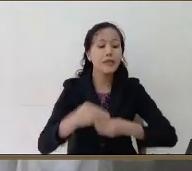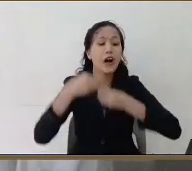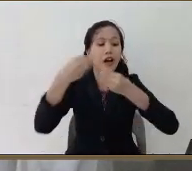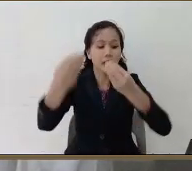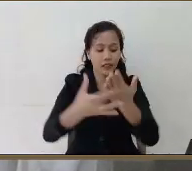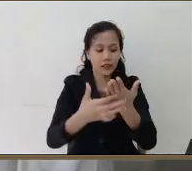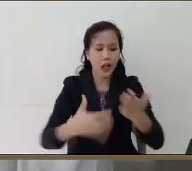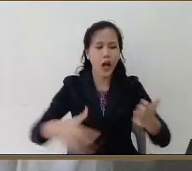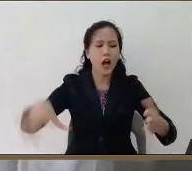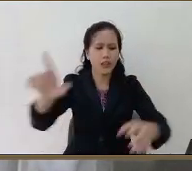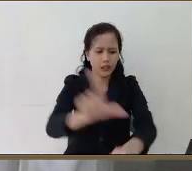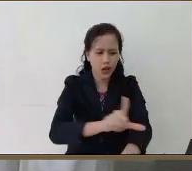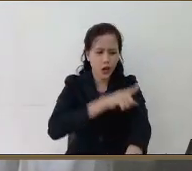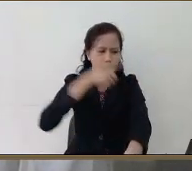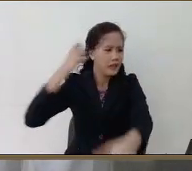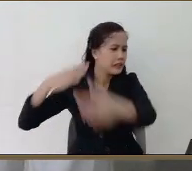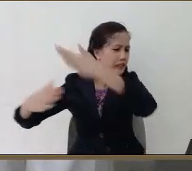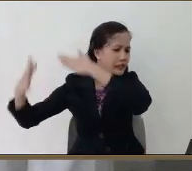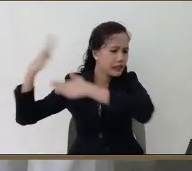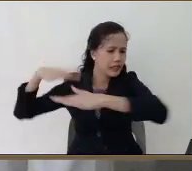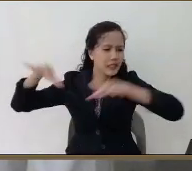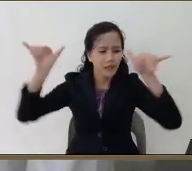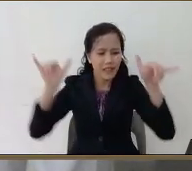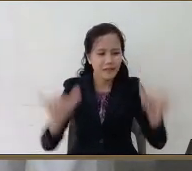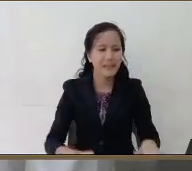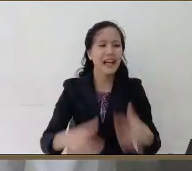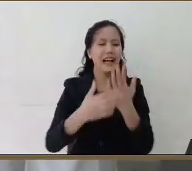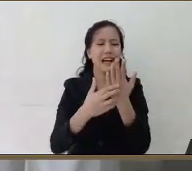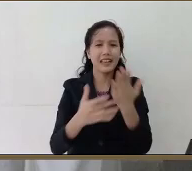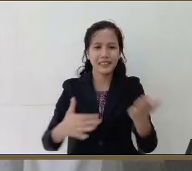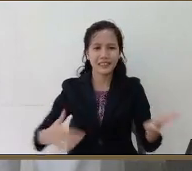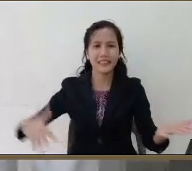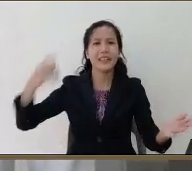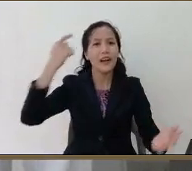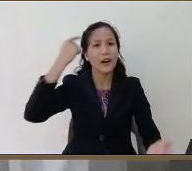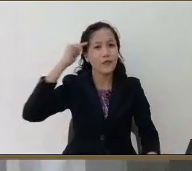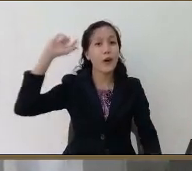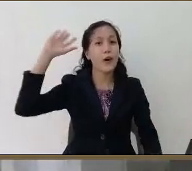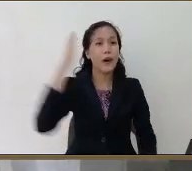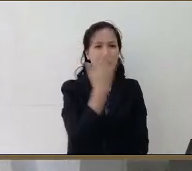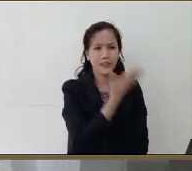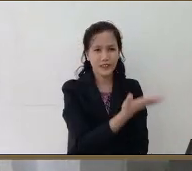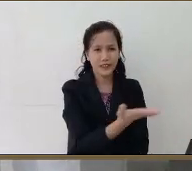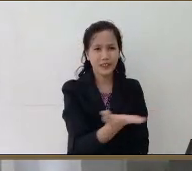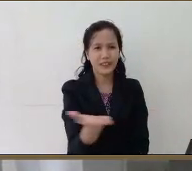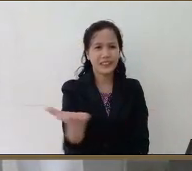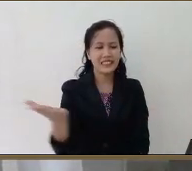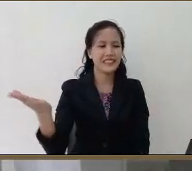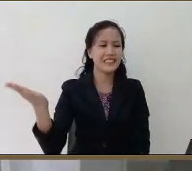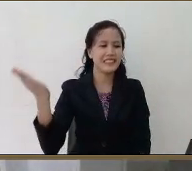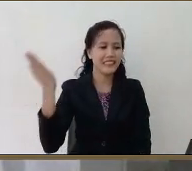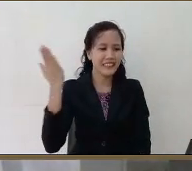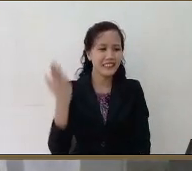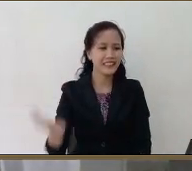his blood so long ago, there is still one drop for you.